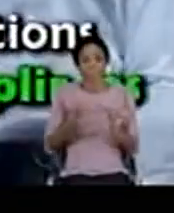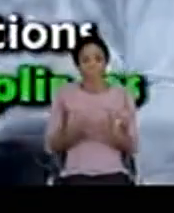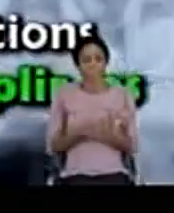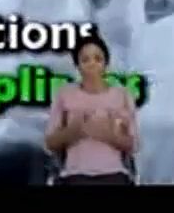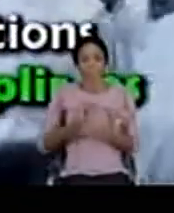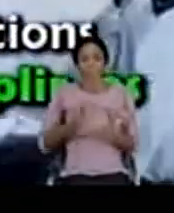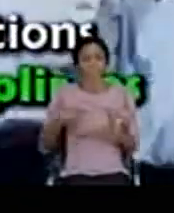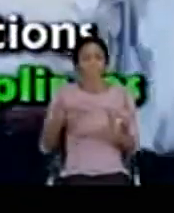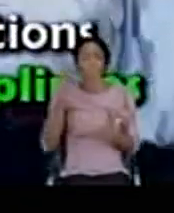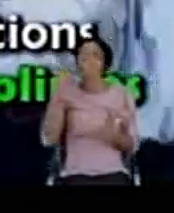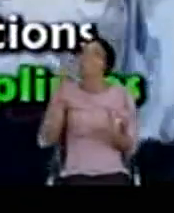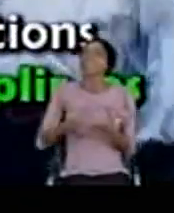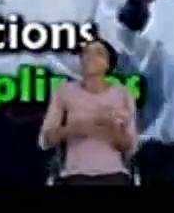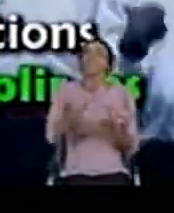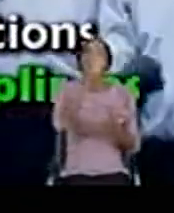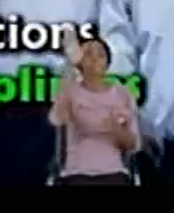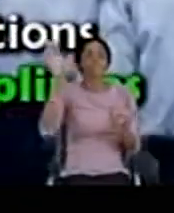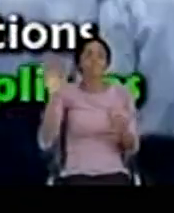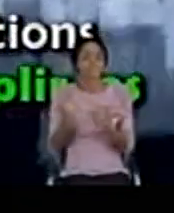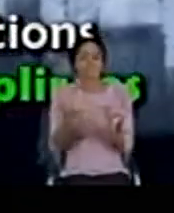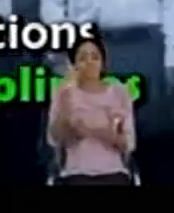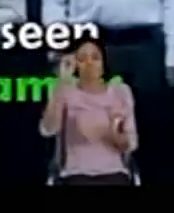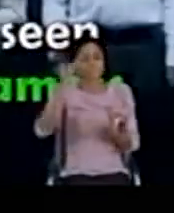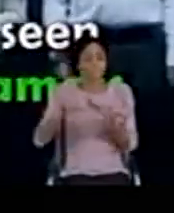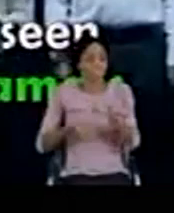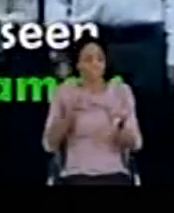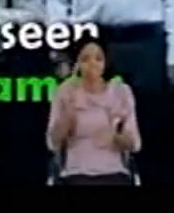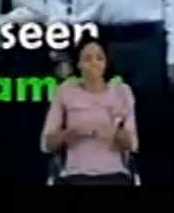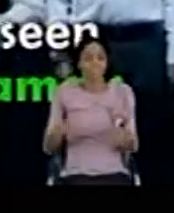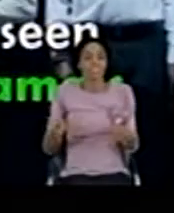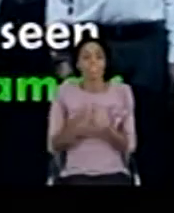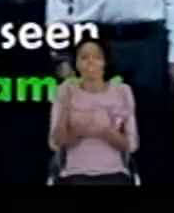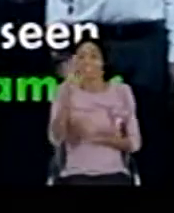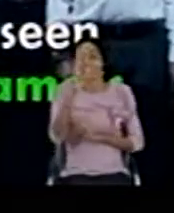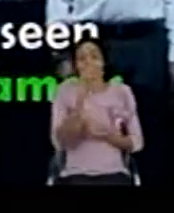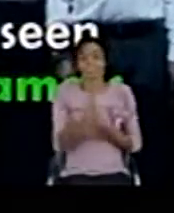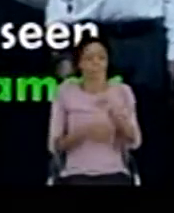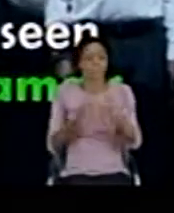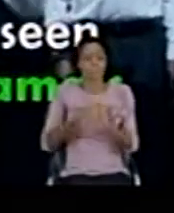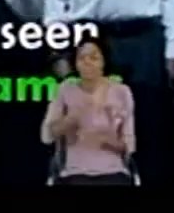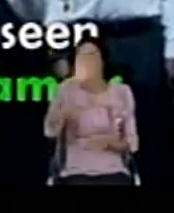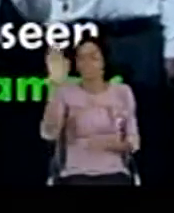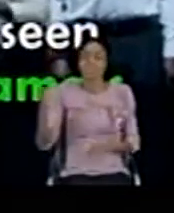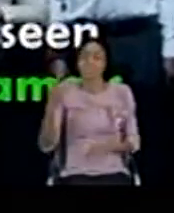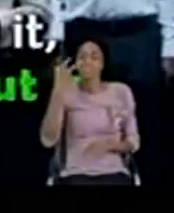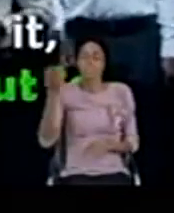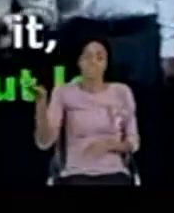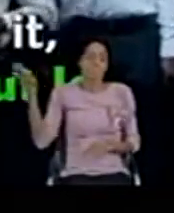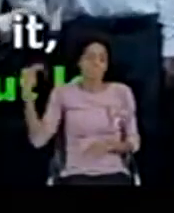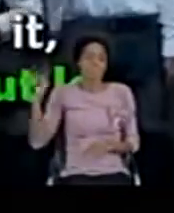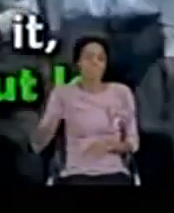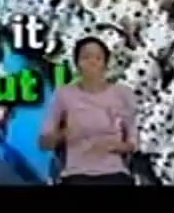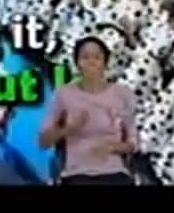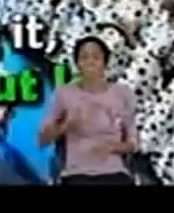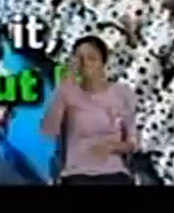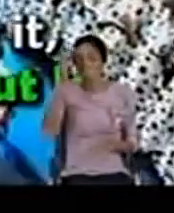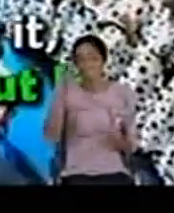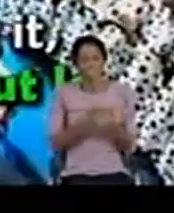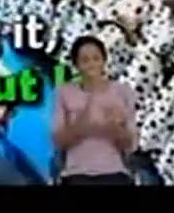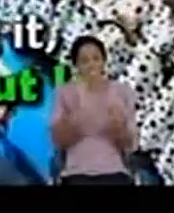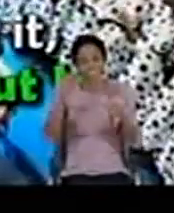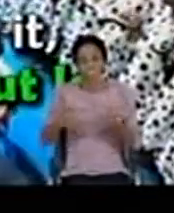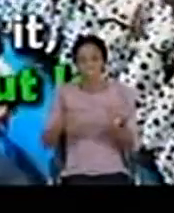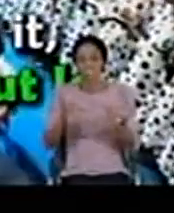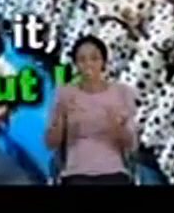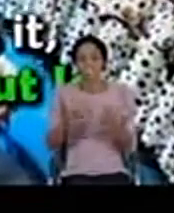it. And we'll see glory fill the nations like the world has never seen. Yes, I know Jesus